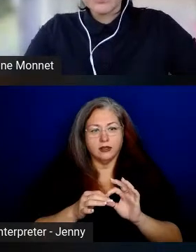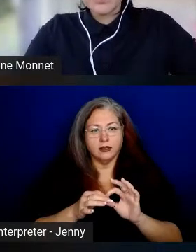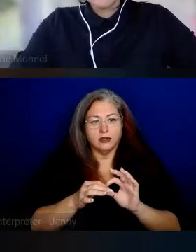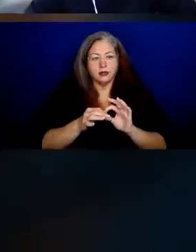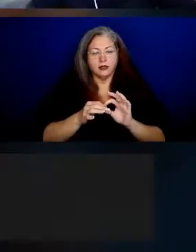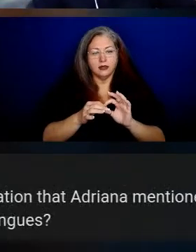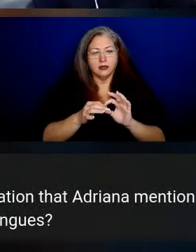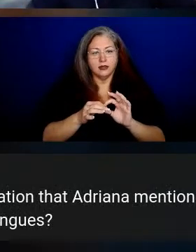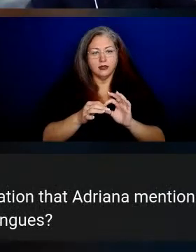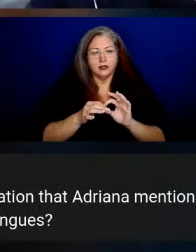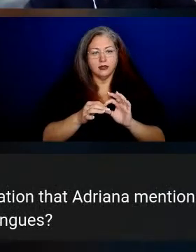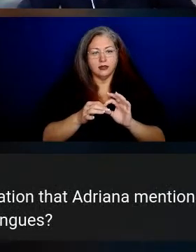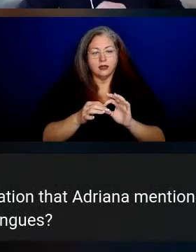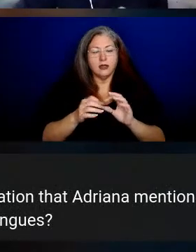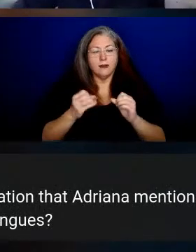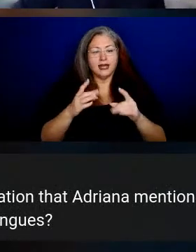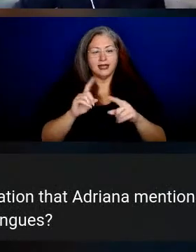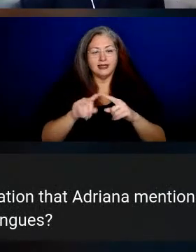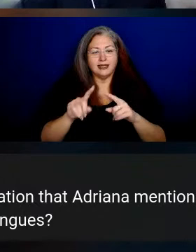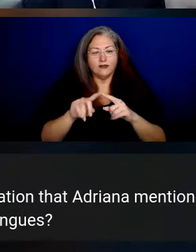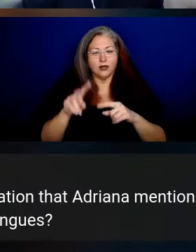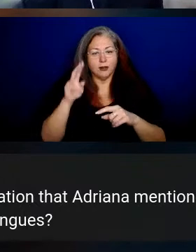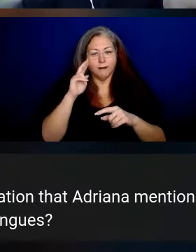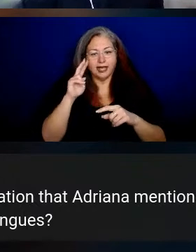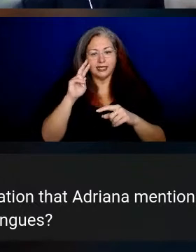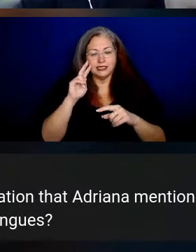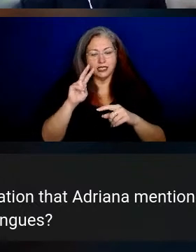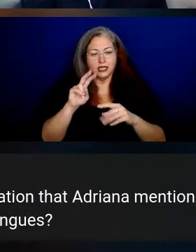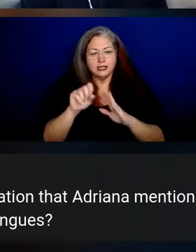many states in Mexico,